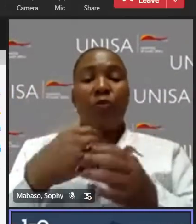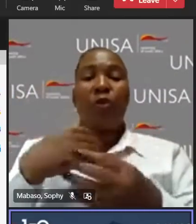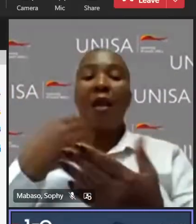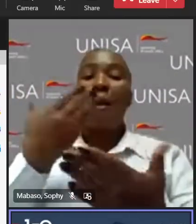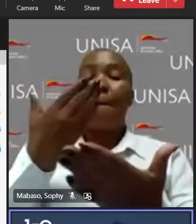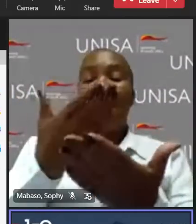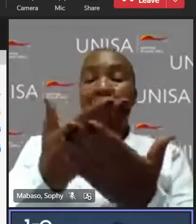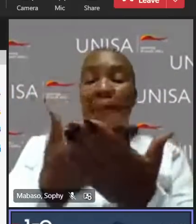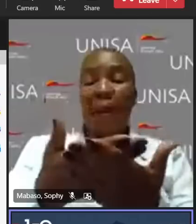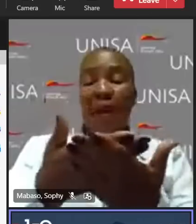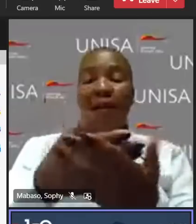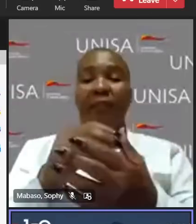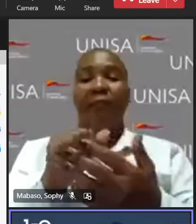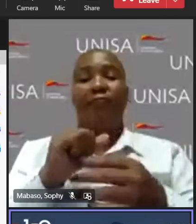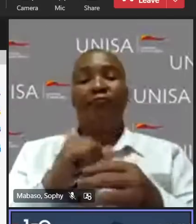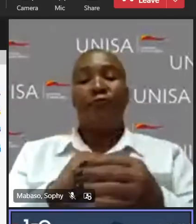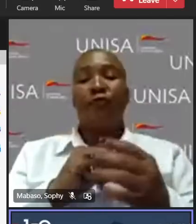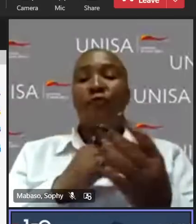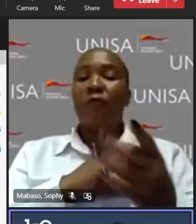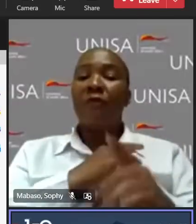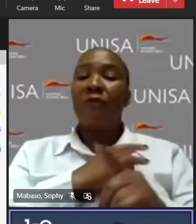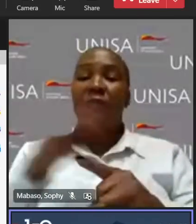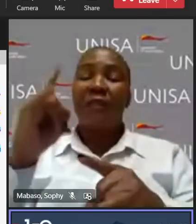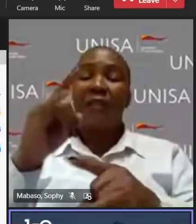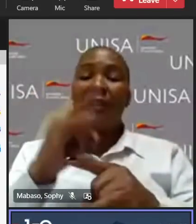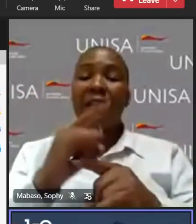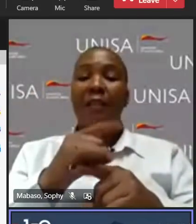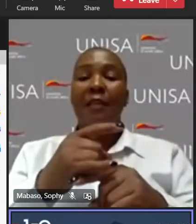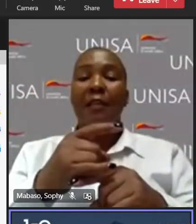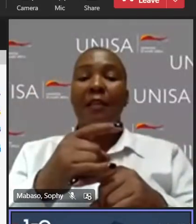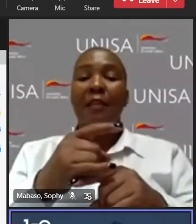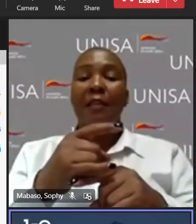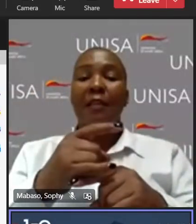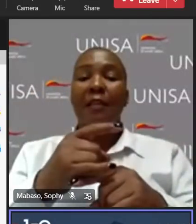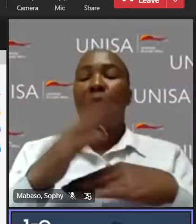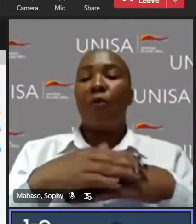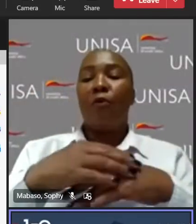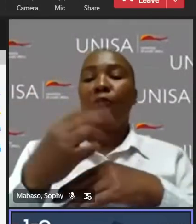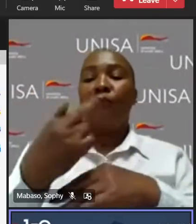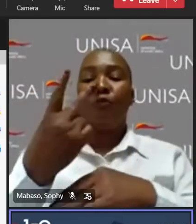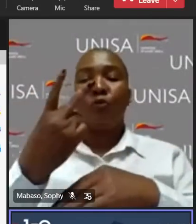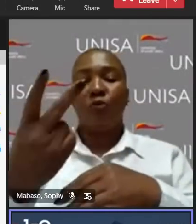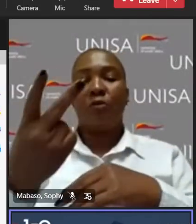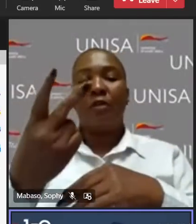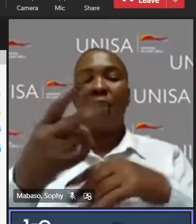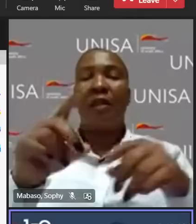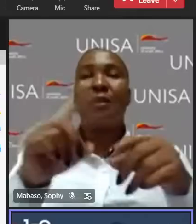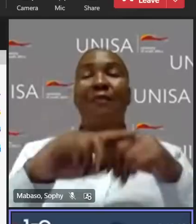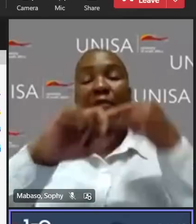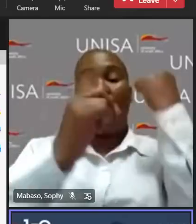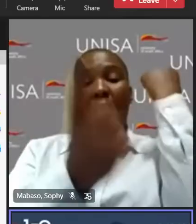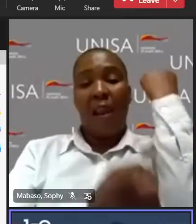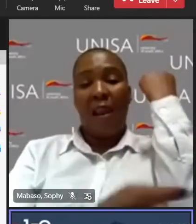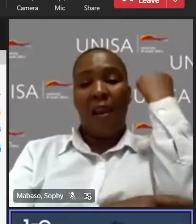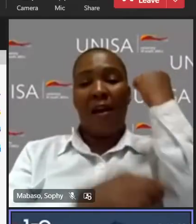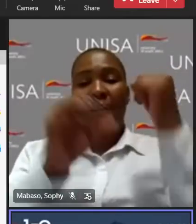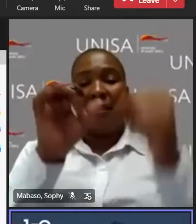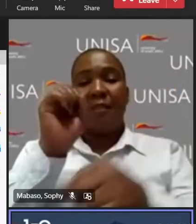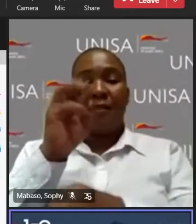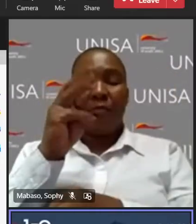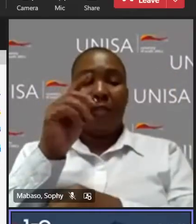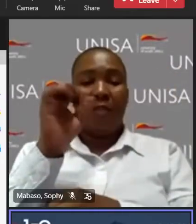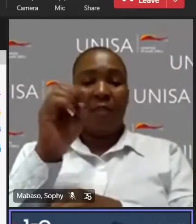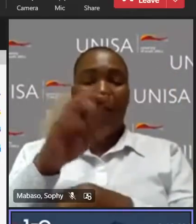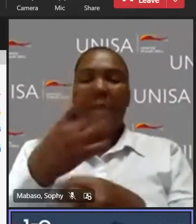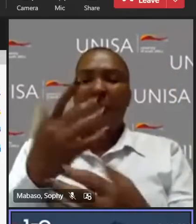maximum by maximum 2. So either if it's in your last semester, you may register for 5